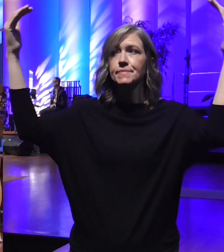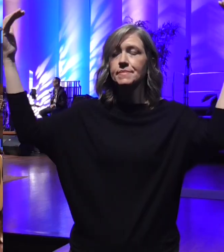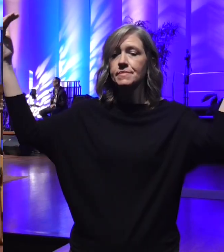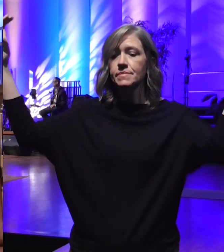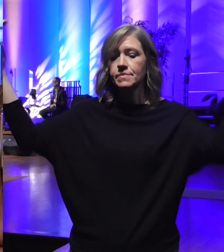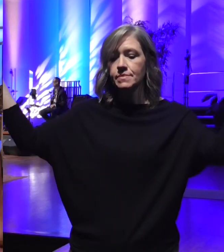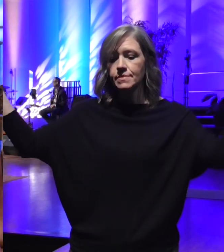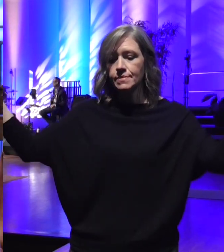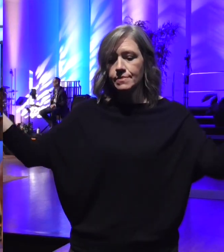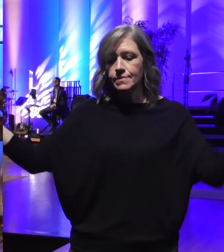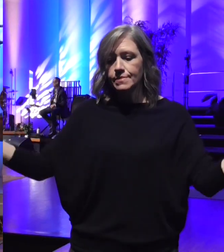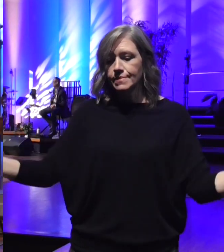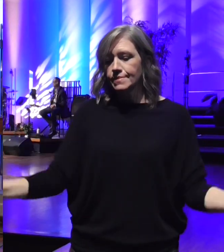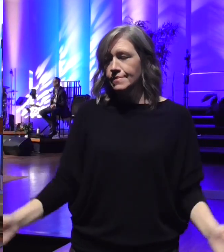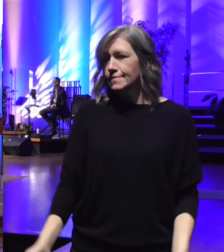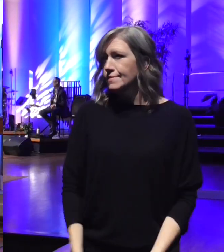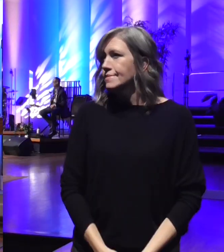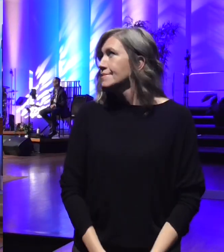heaven.